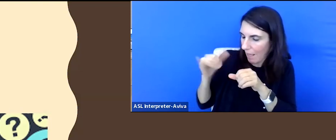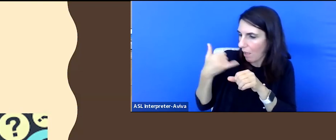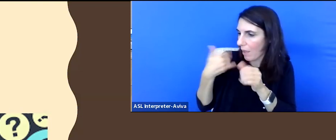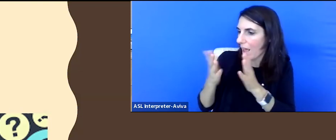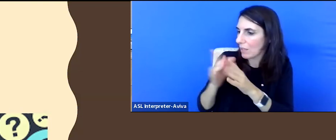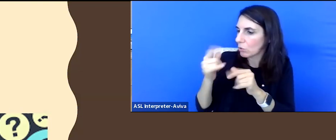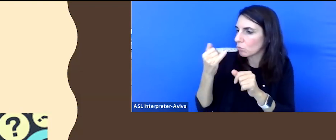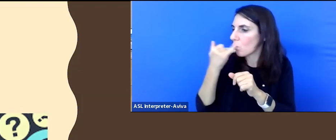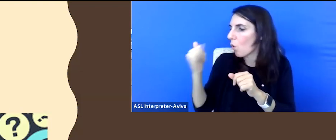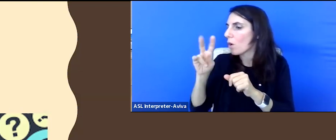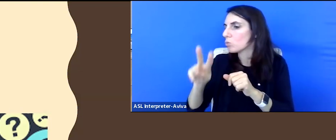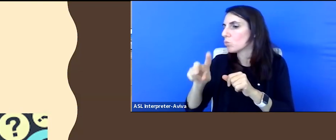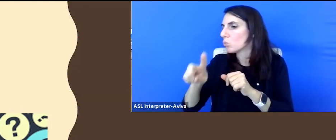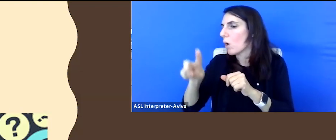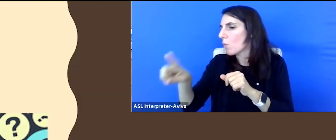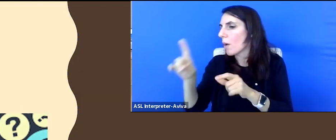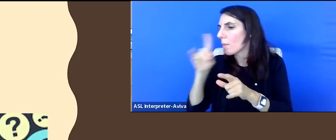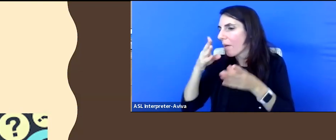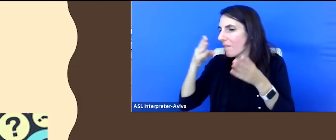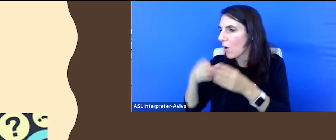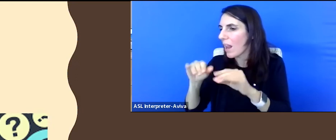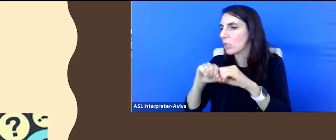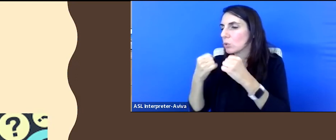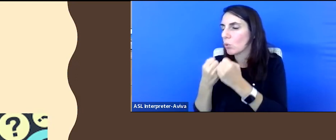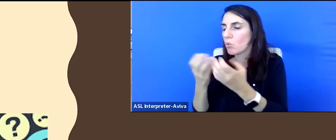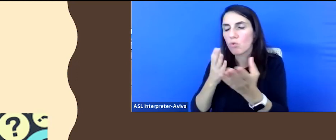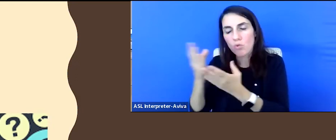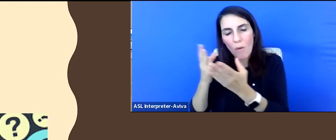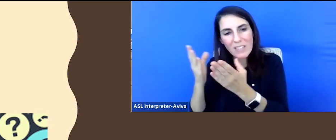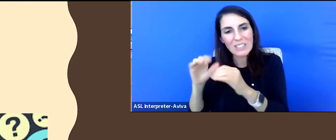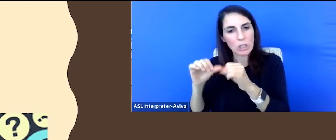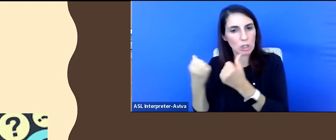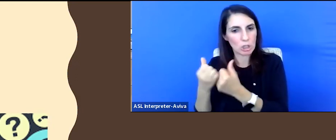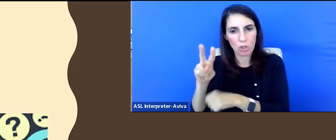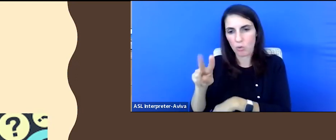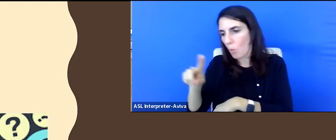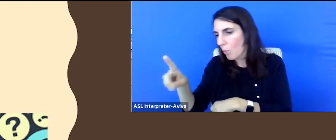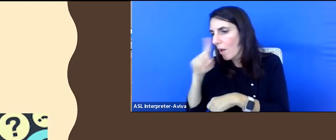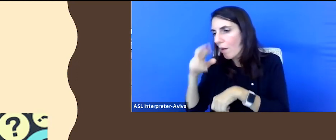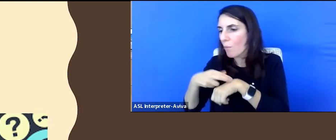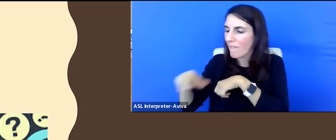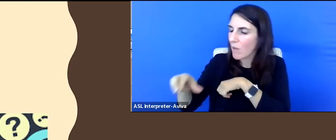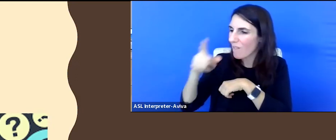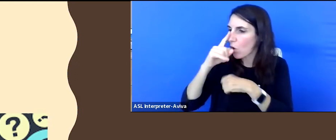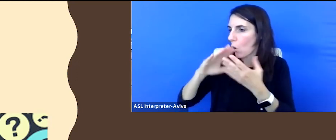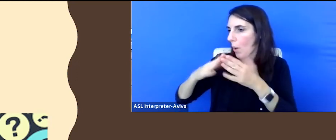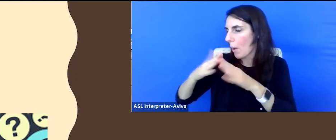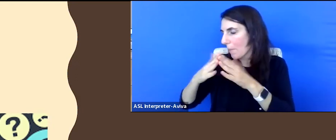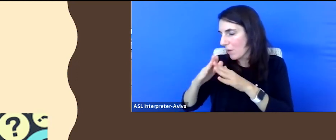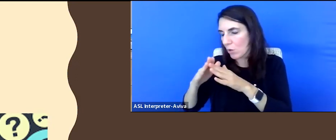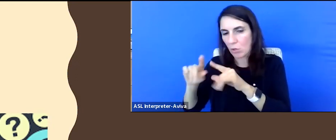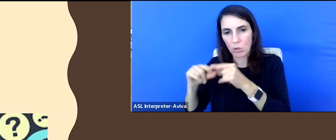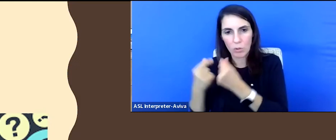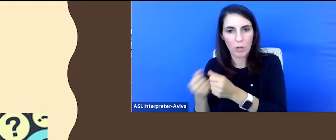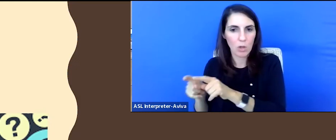really focuses on social service agencies and referral to community groups, as well as an integral part of